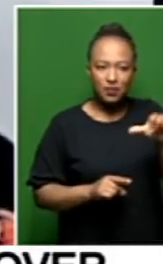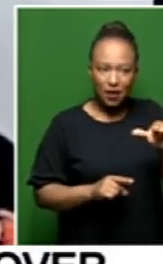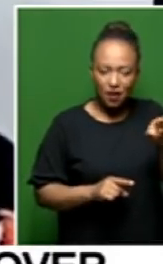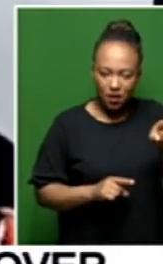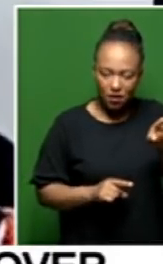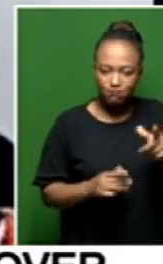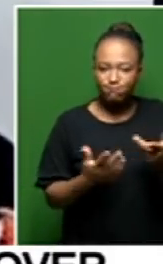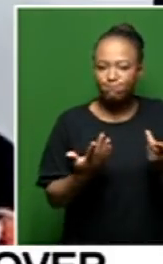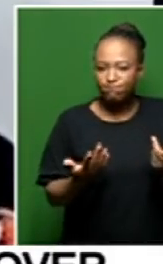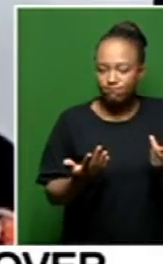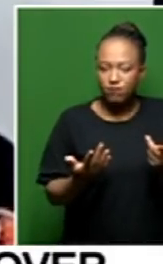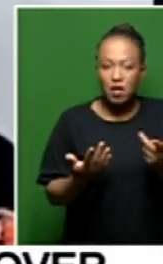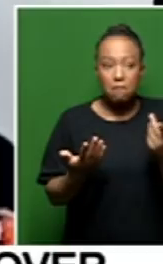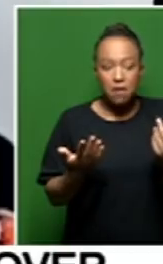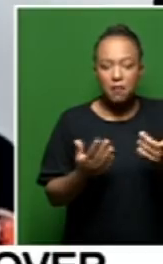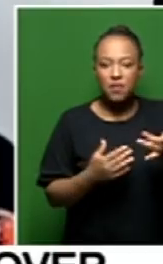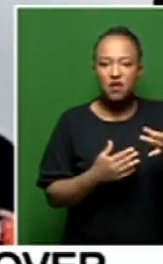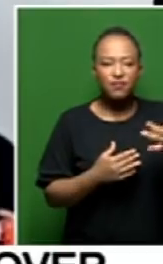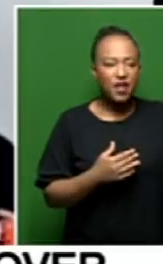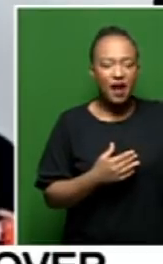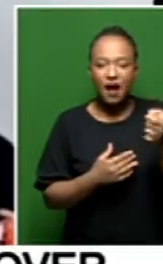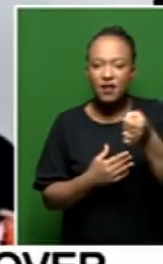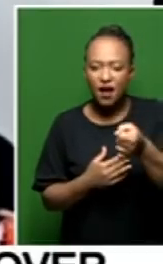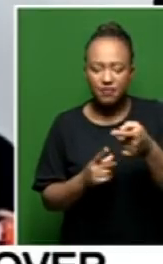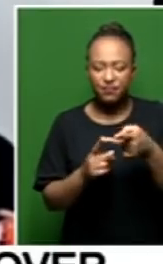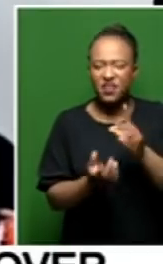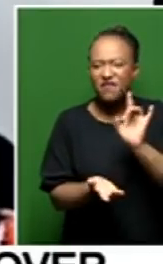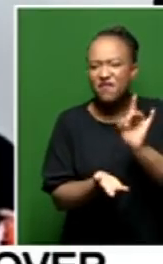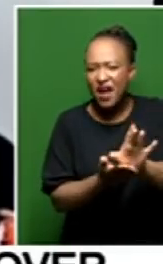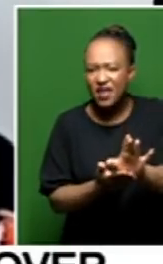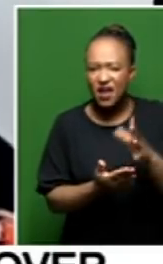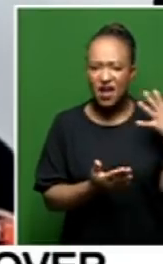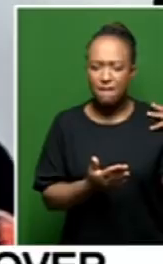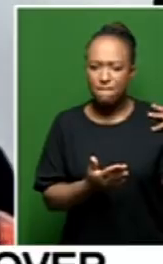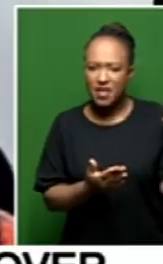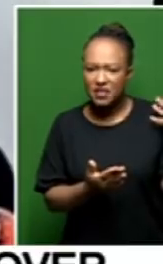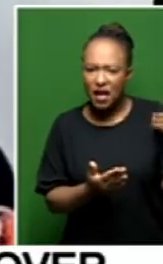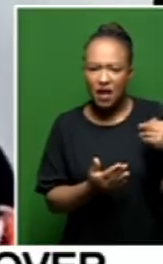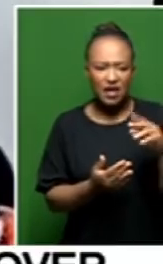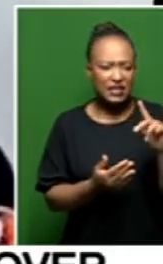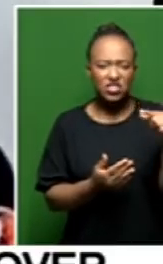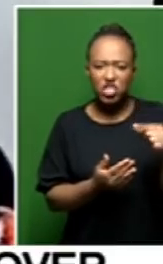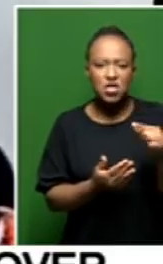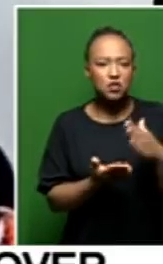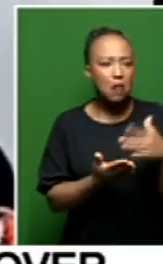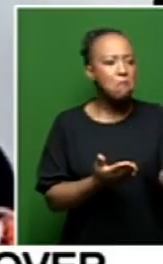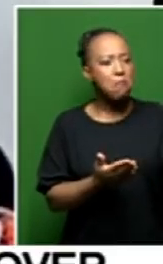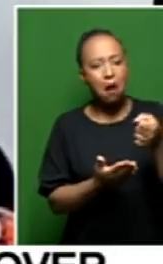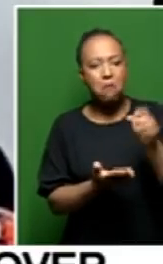extended to the hiring and firing of ministers, DGs,